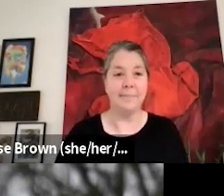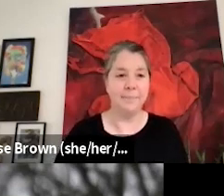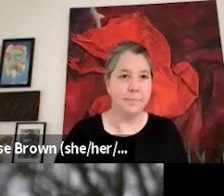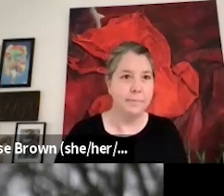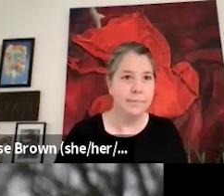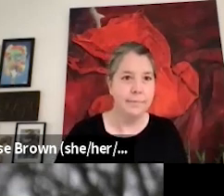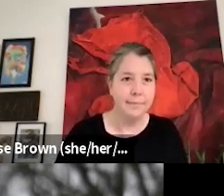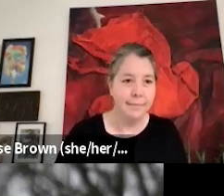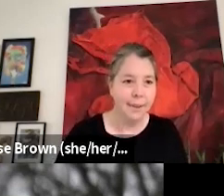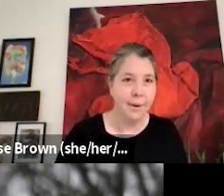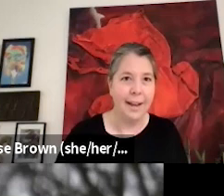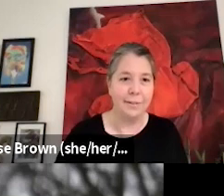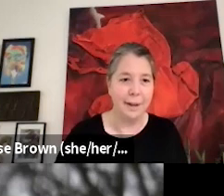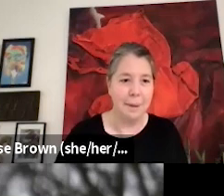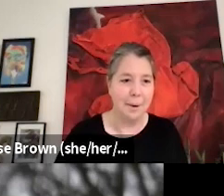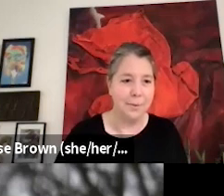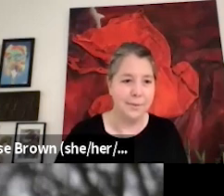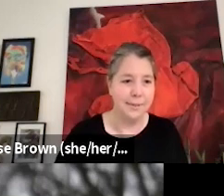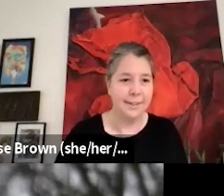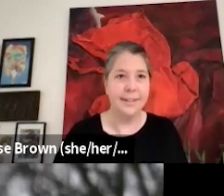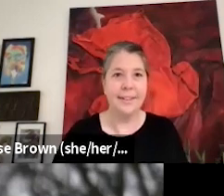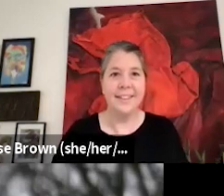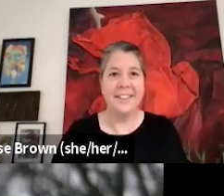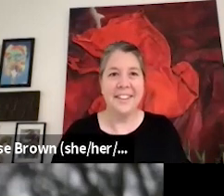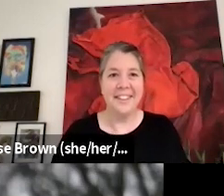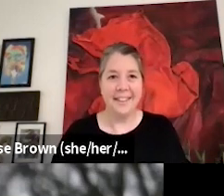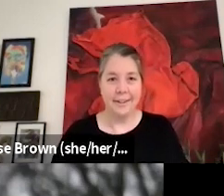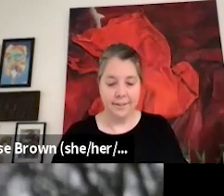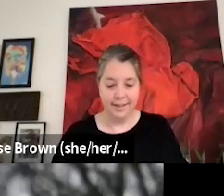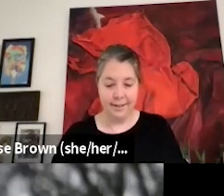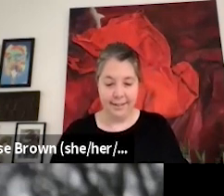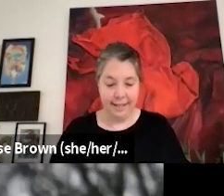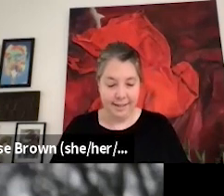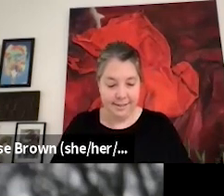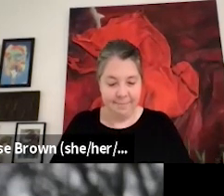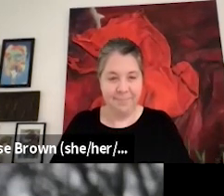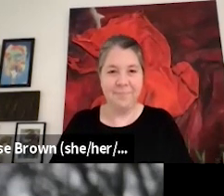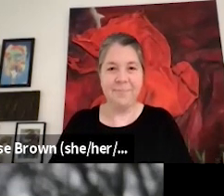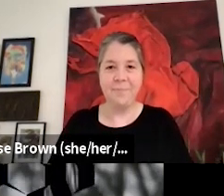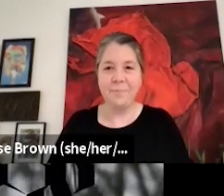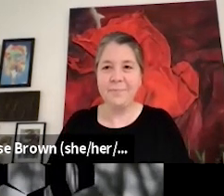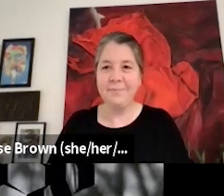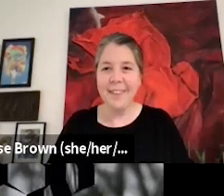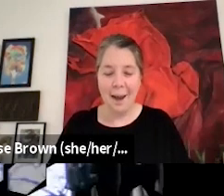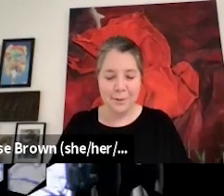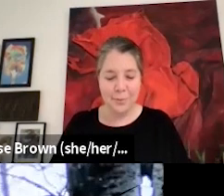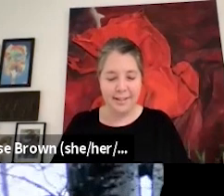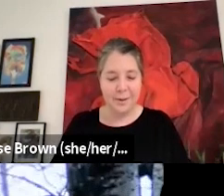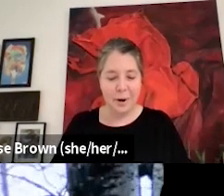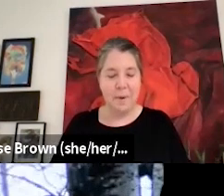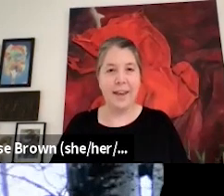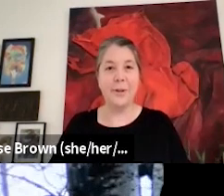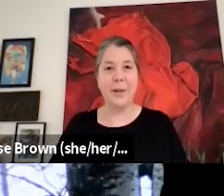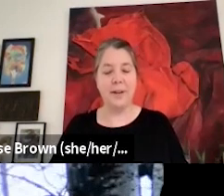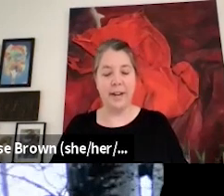Lise. Oh, I have to find my mouse. There's little Lise. I was raised